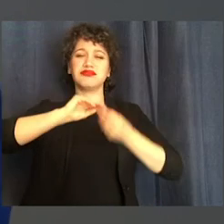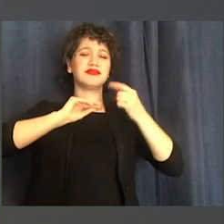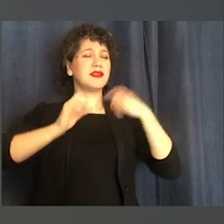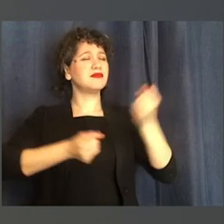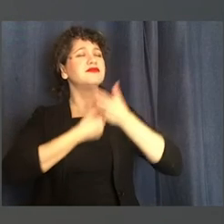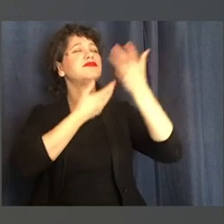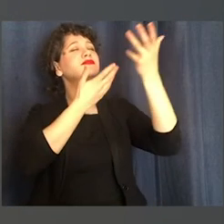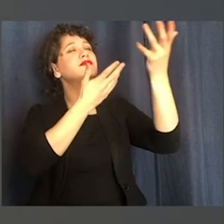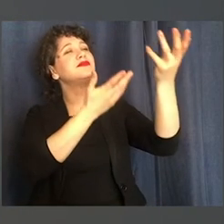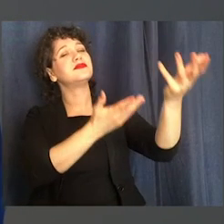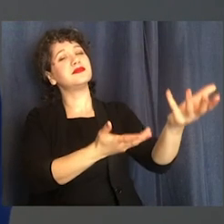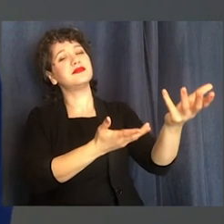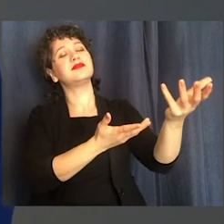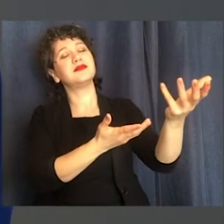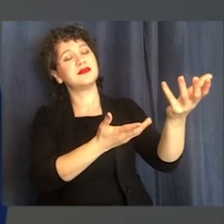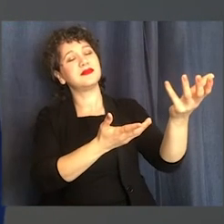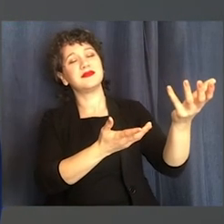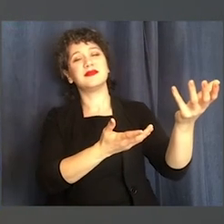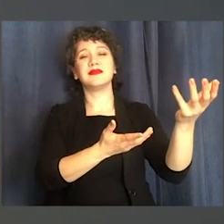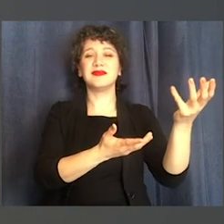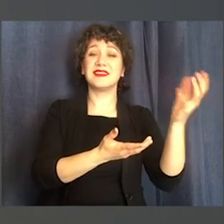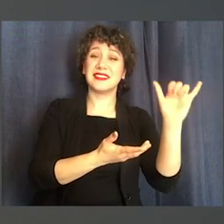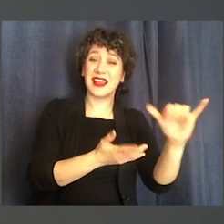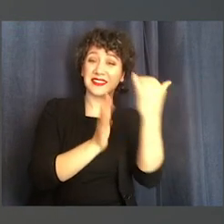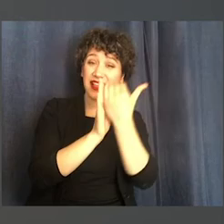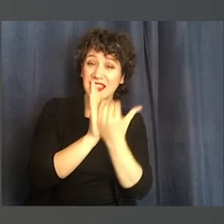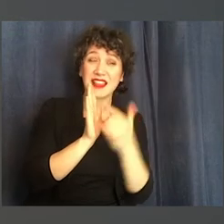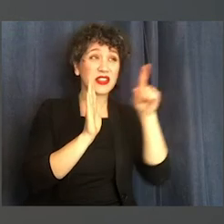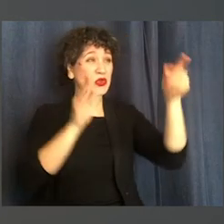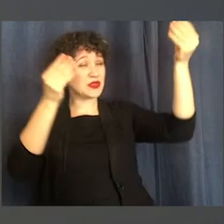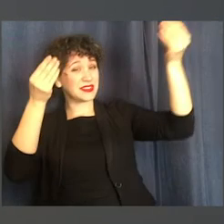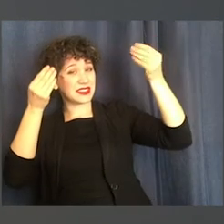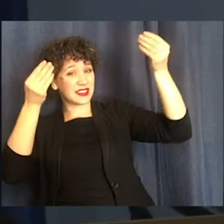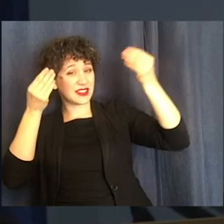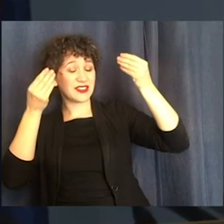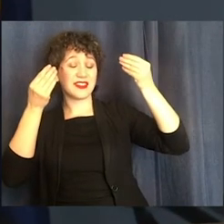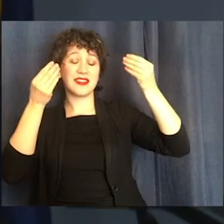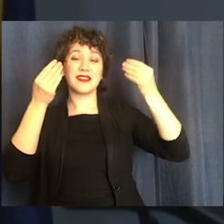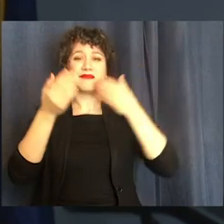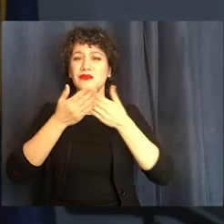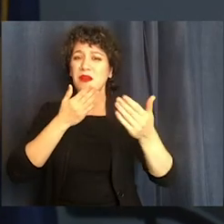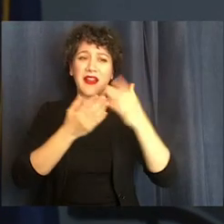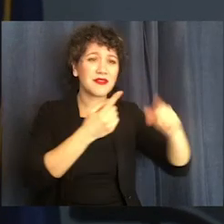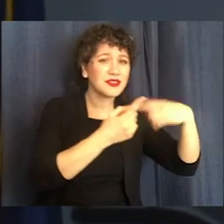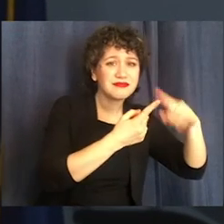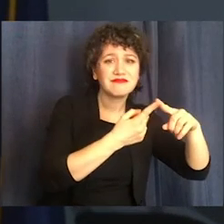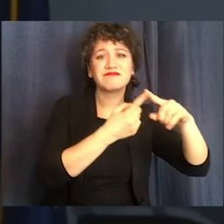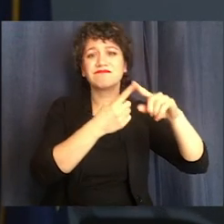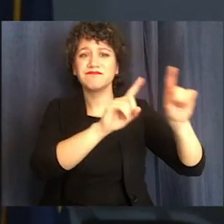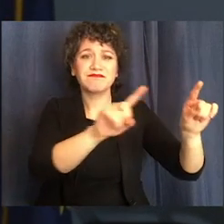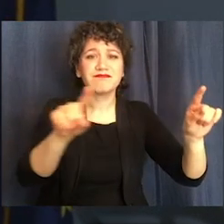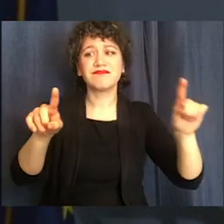when, wherever I am, you're not hard to reach. And you've given